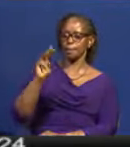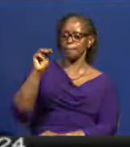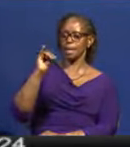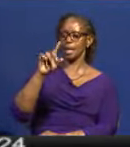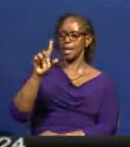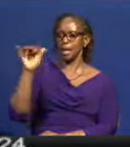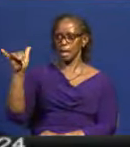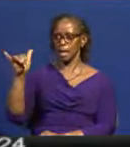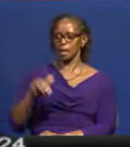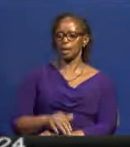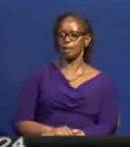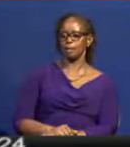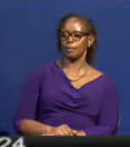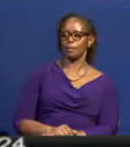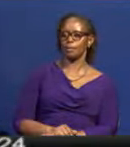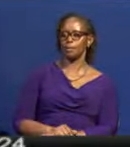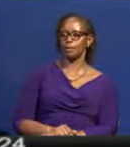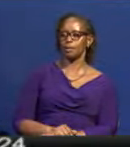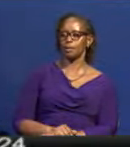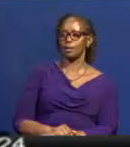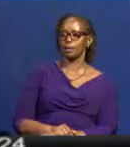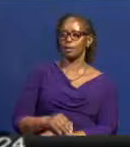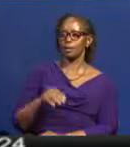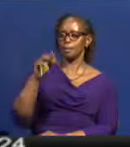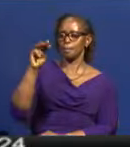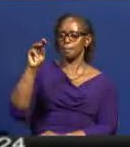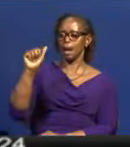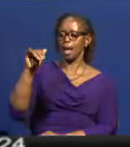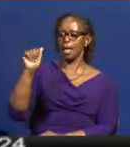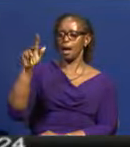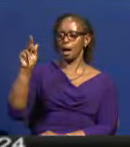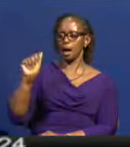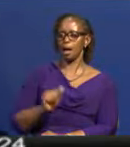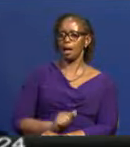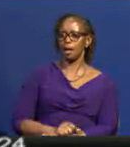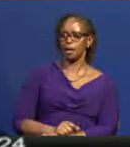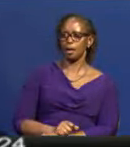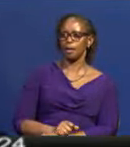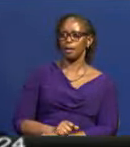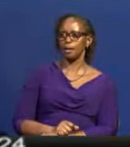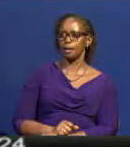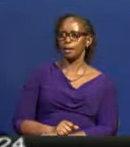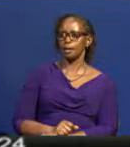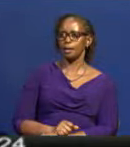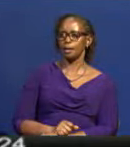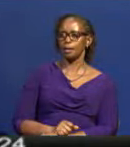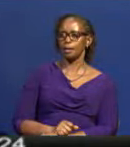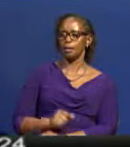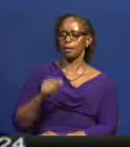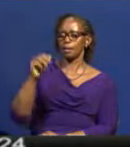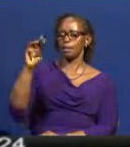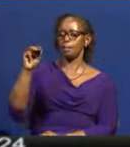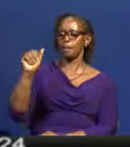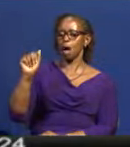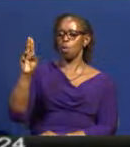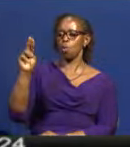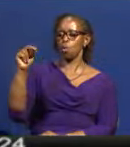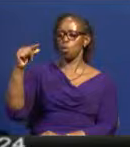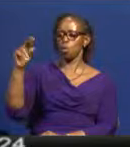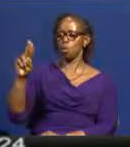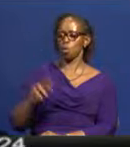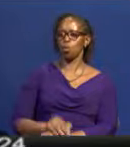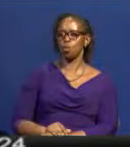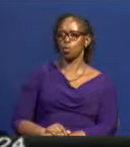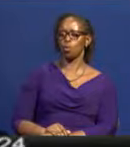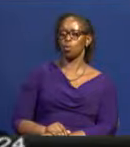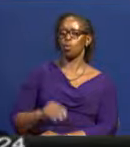the one and only, Honorable Irene Mayaka, my sister. Honorable Dick Maungu.